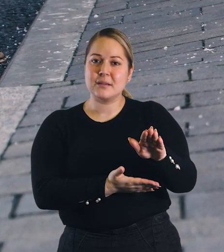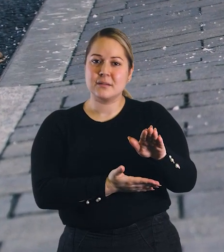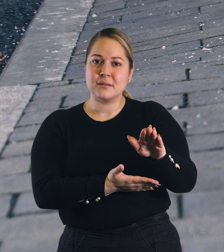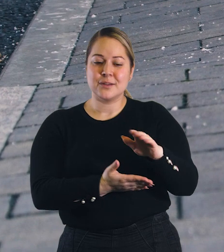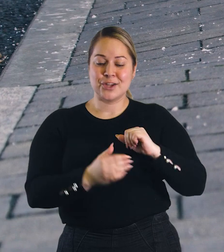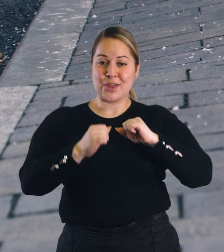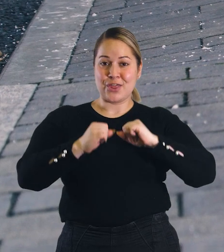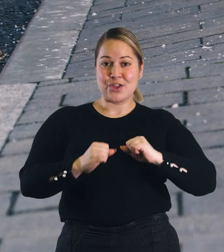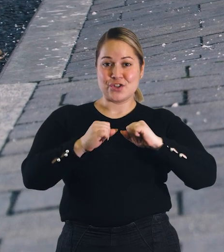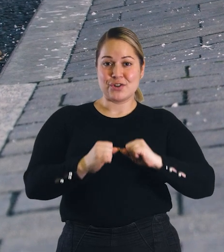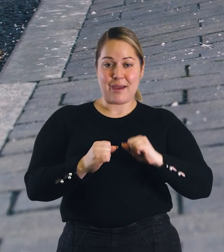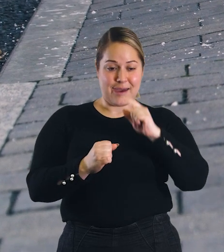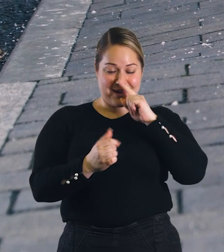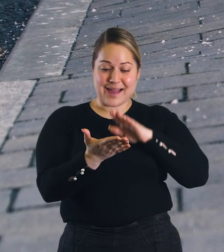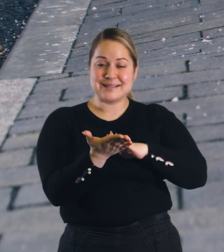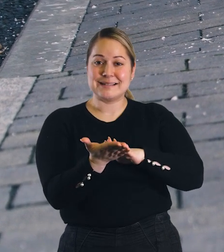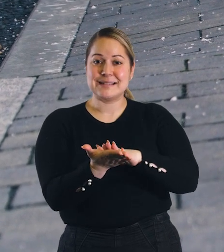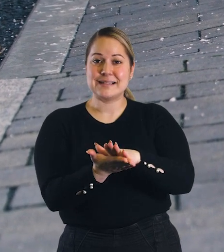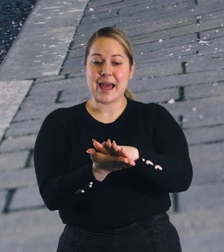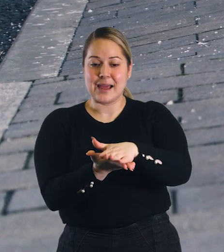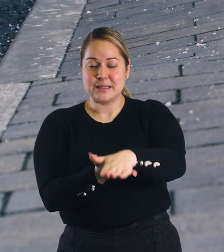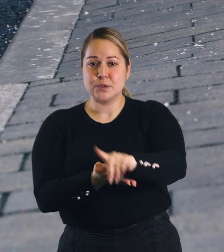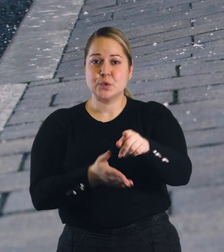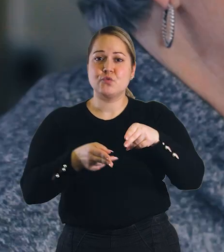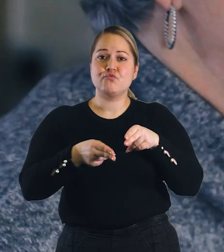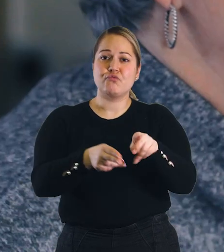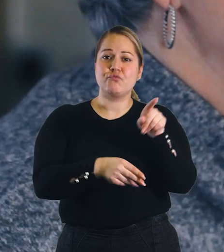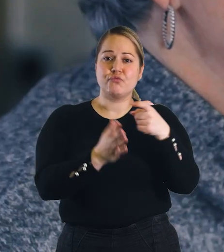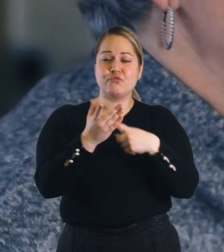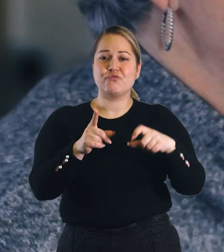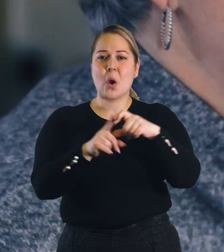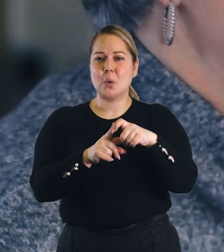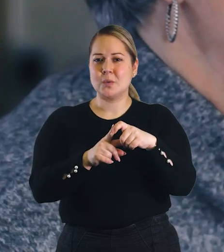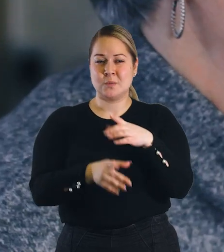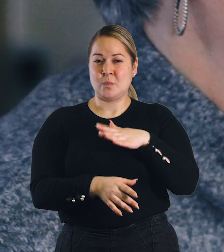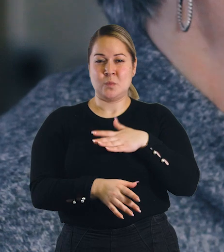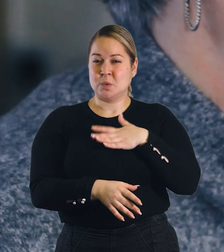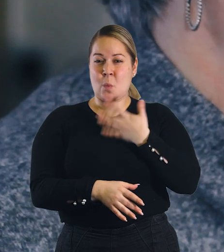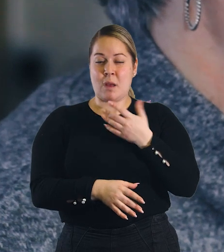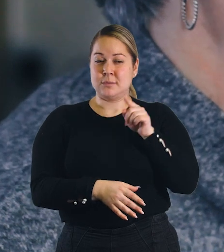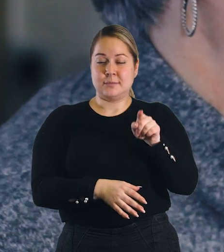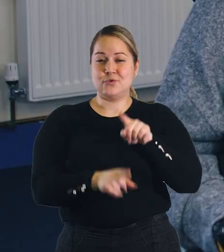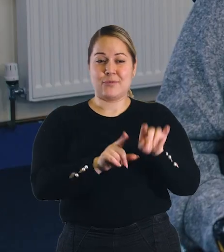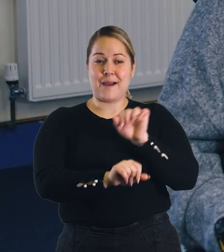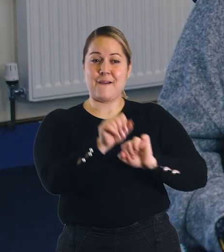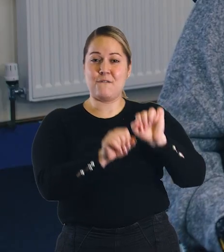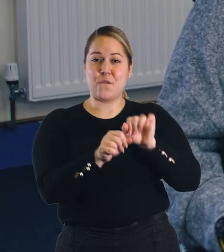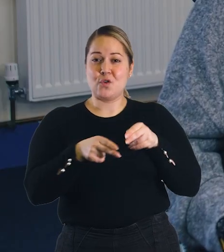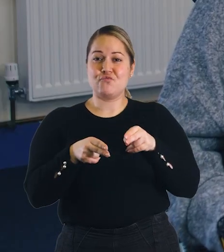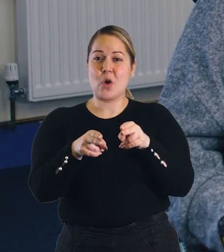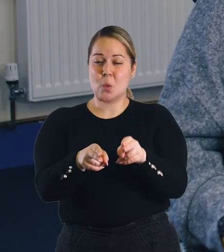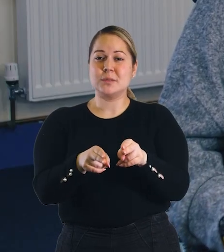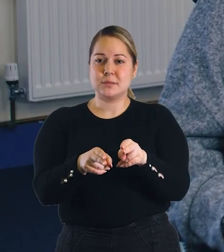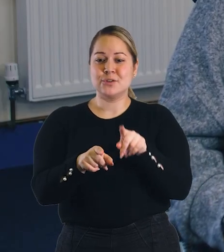slippery and the chair could slide down to the road, and that's one thing you don't want to do, is go into the